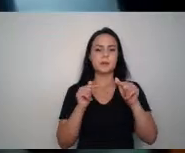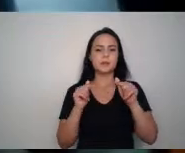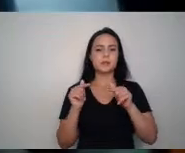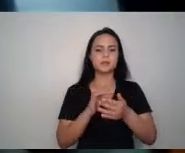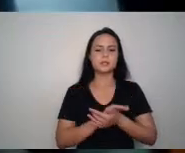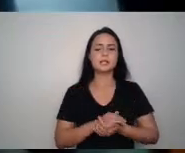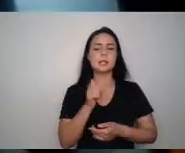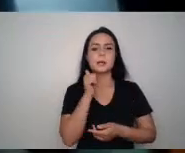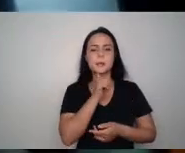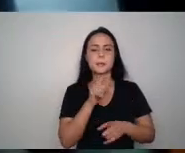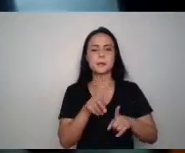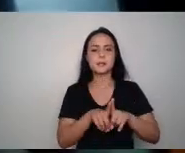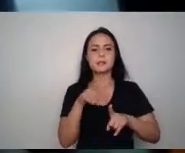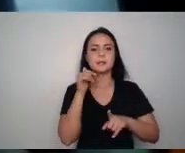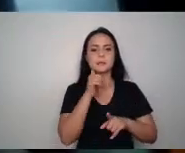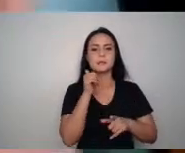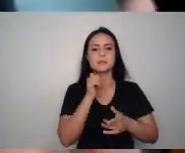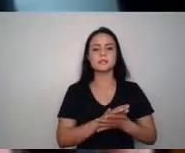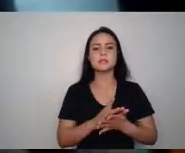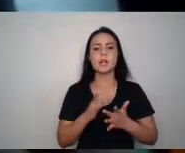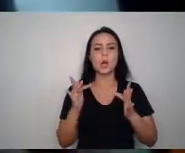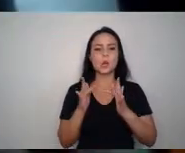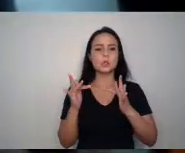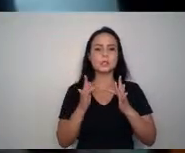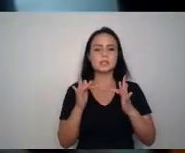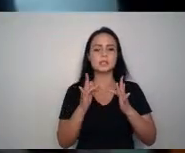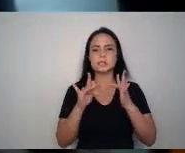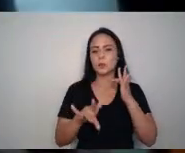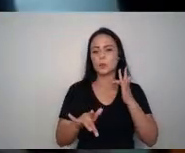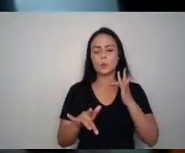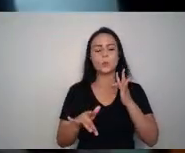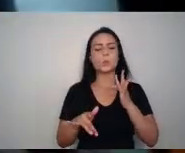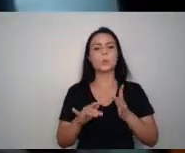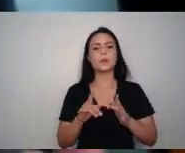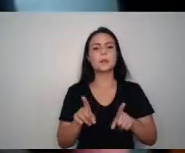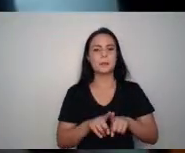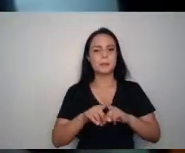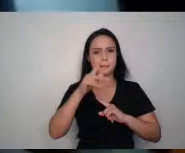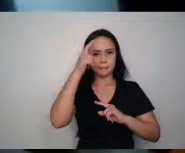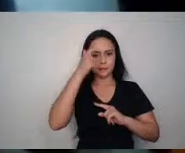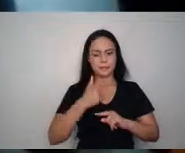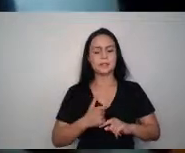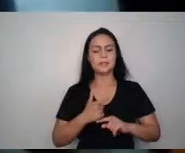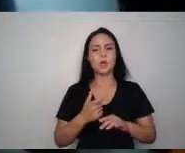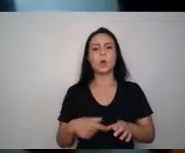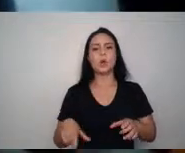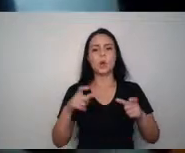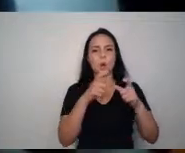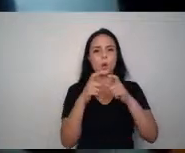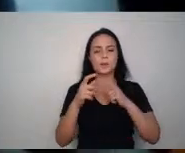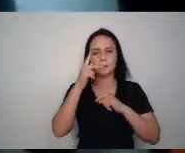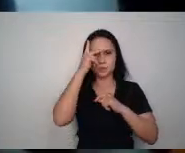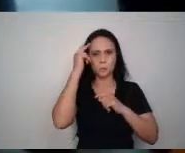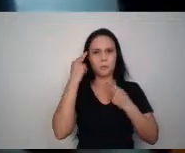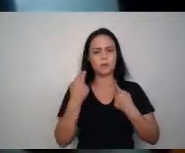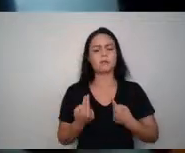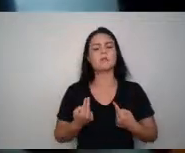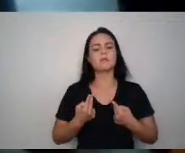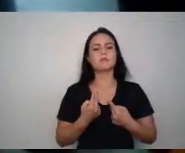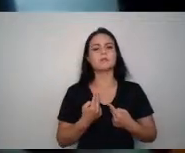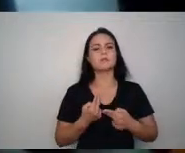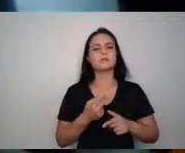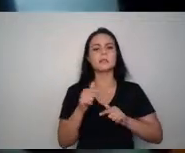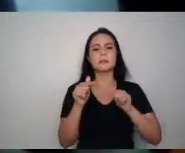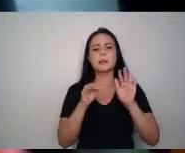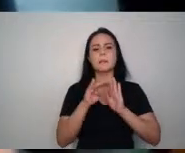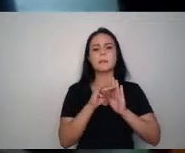of deactivation of workers or disconnection of working, which is the